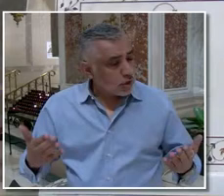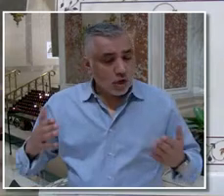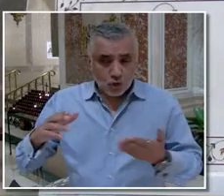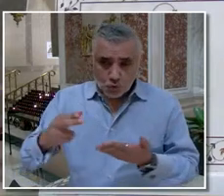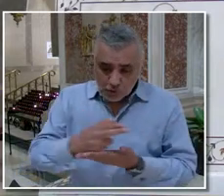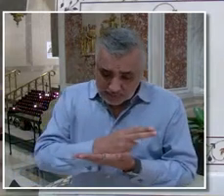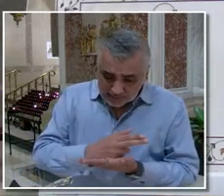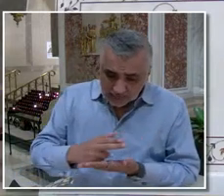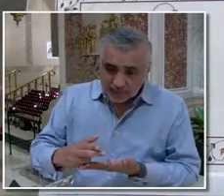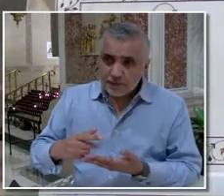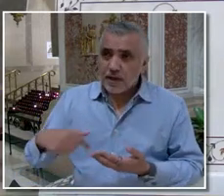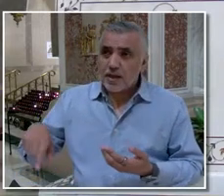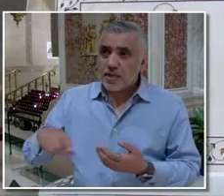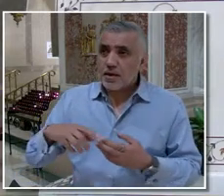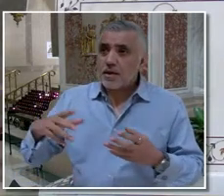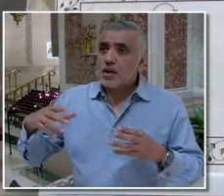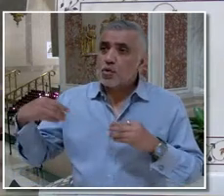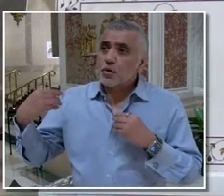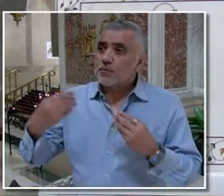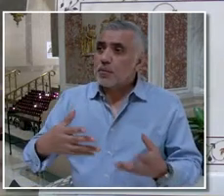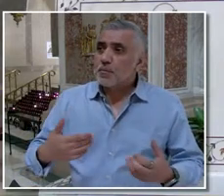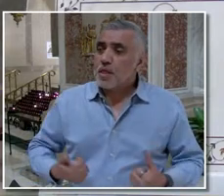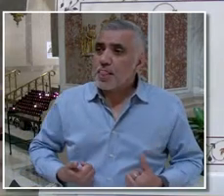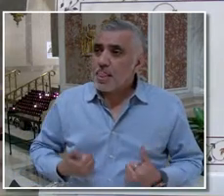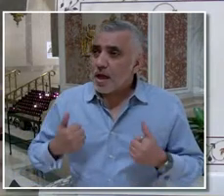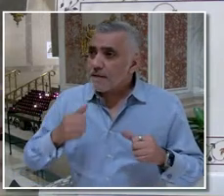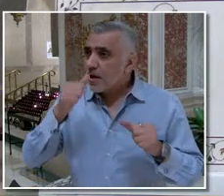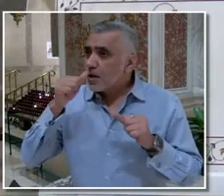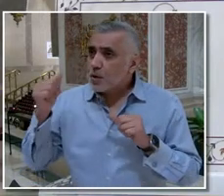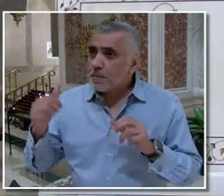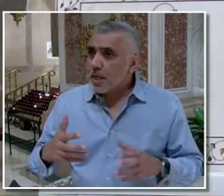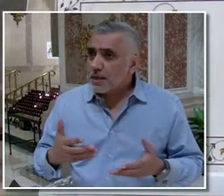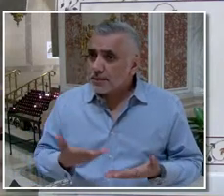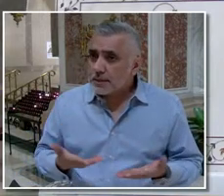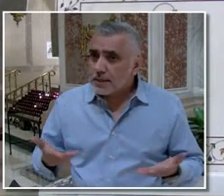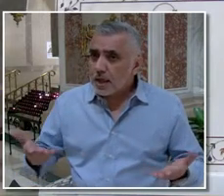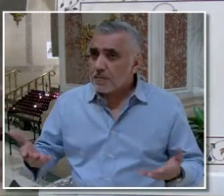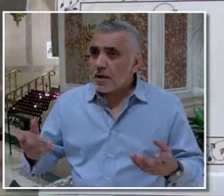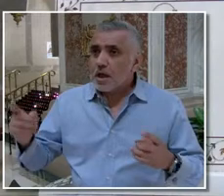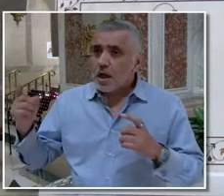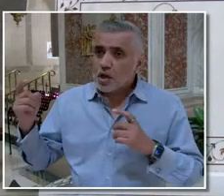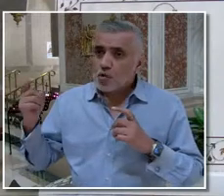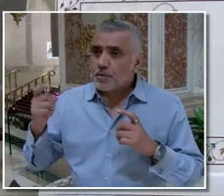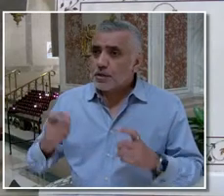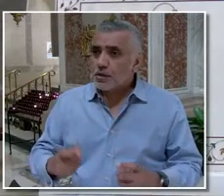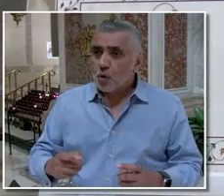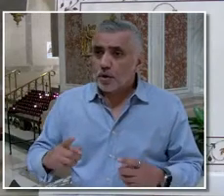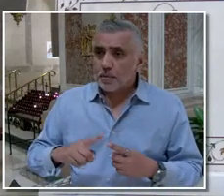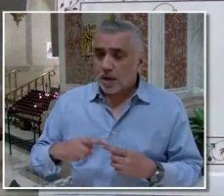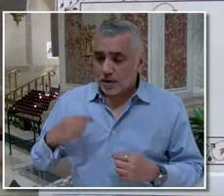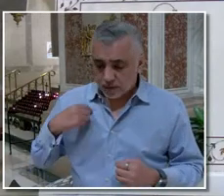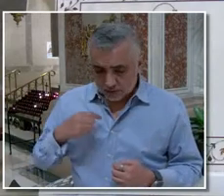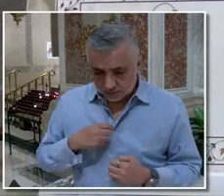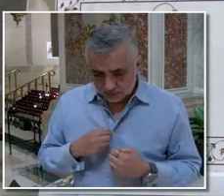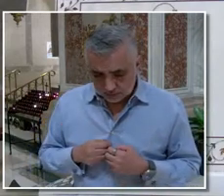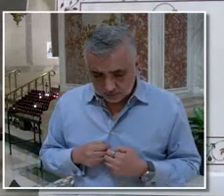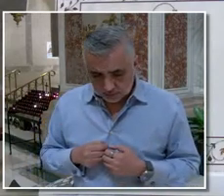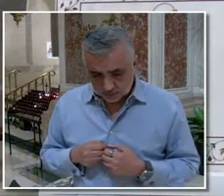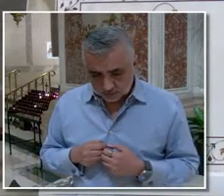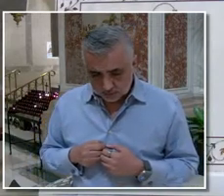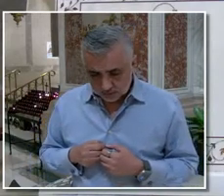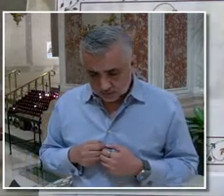them, fill them with life, bless them, and bestow them upon us.